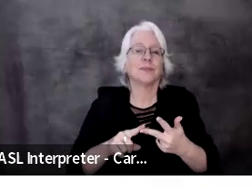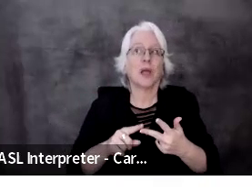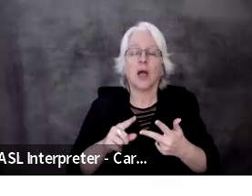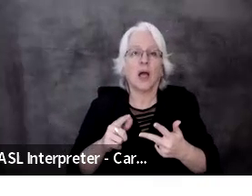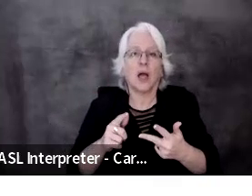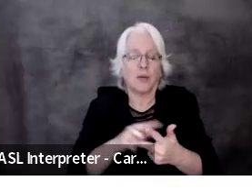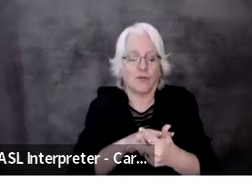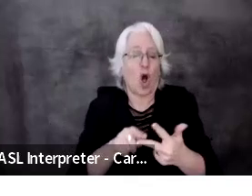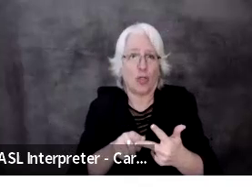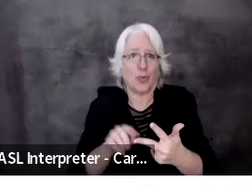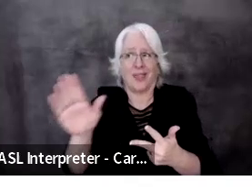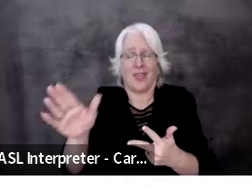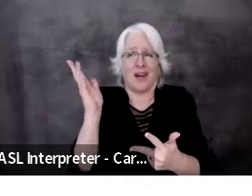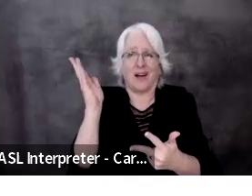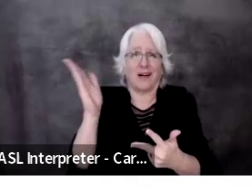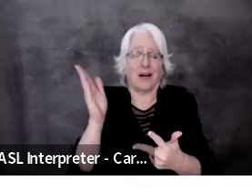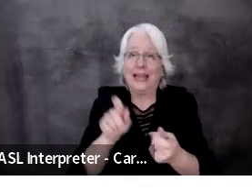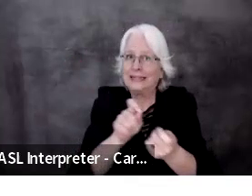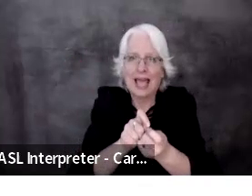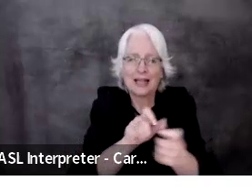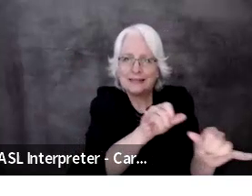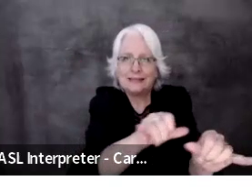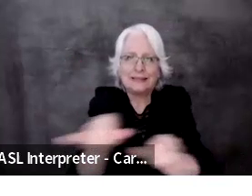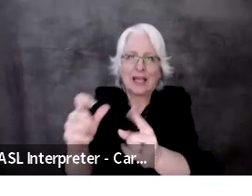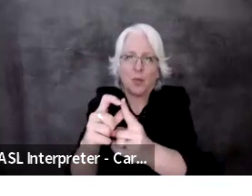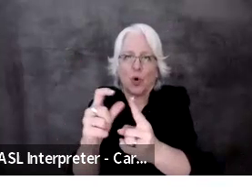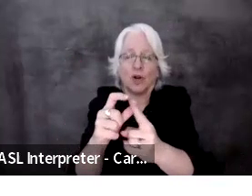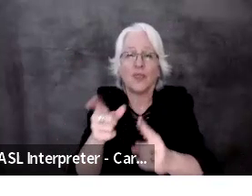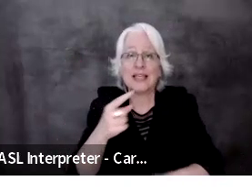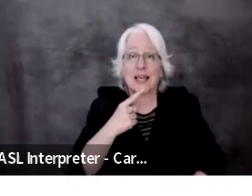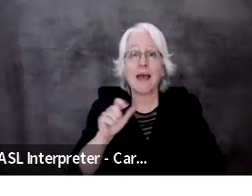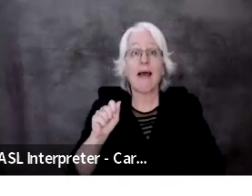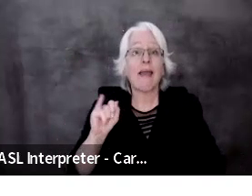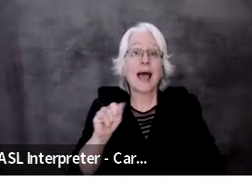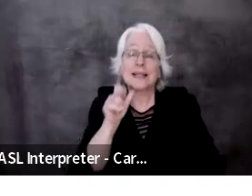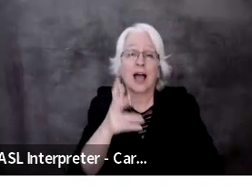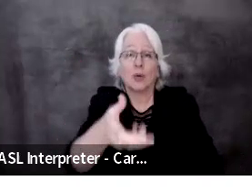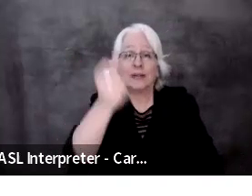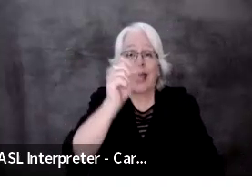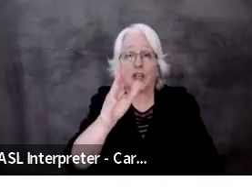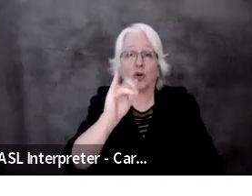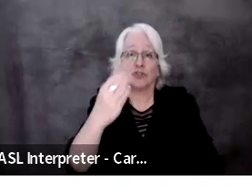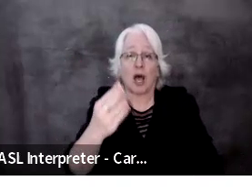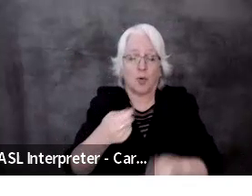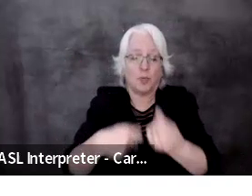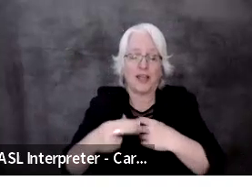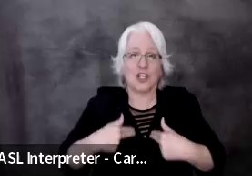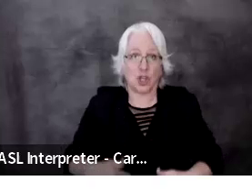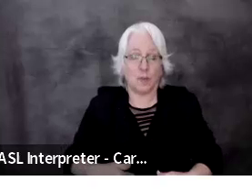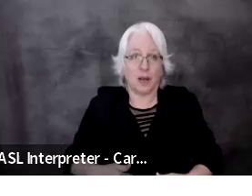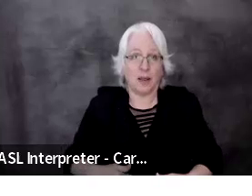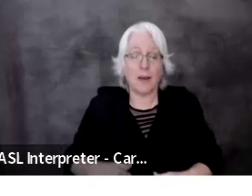all 3, in the exact same words, AI is not going to take your job or replace a human, but the person who